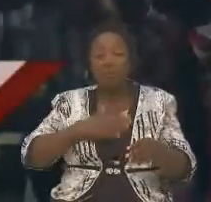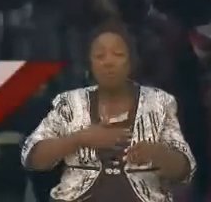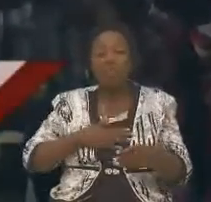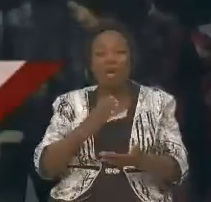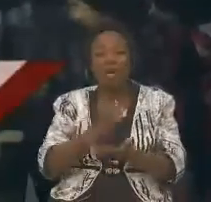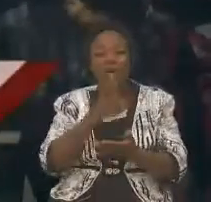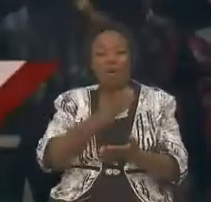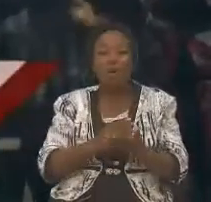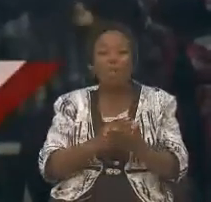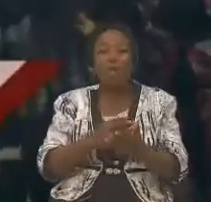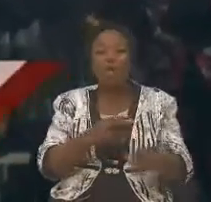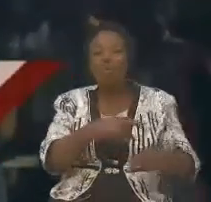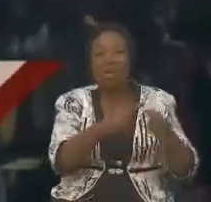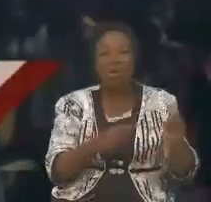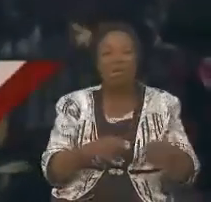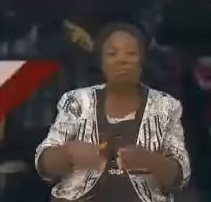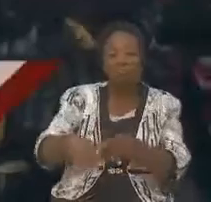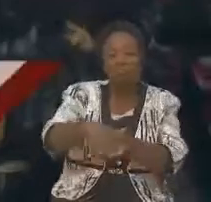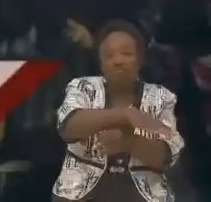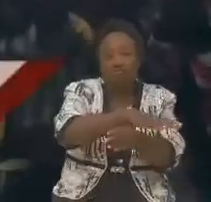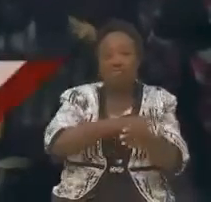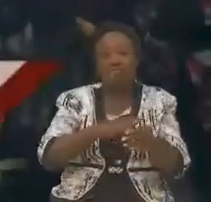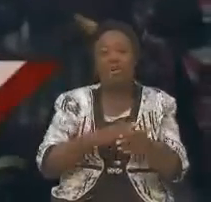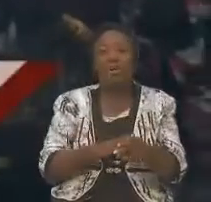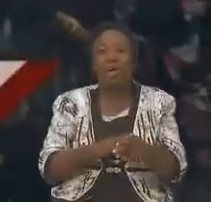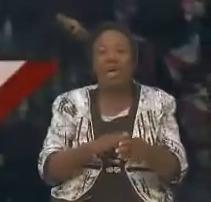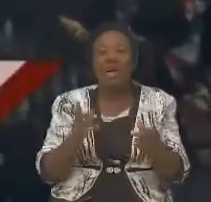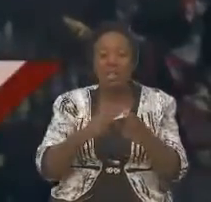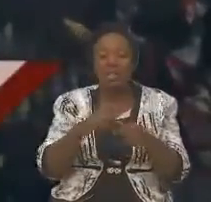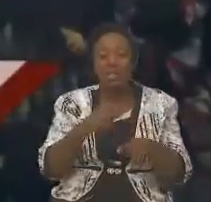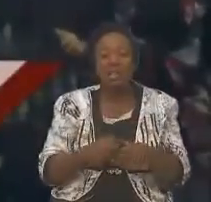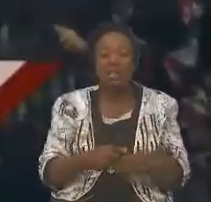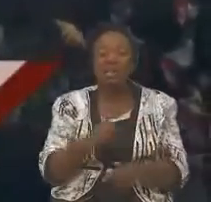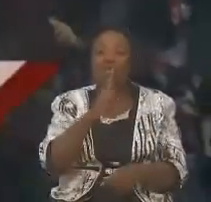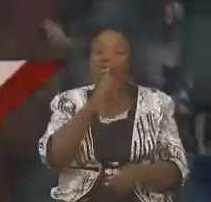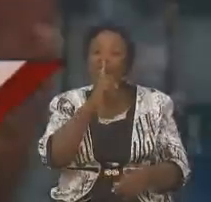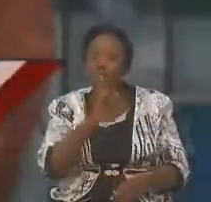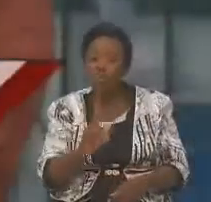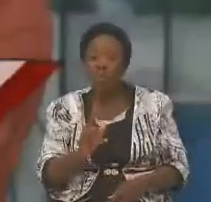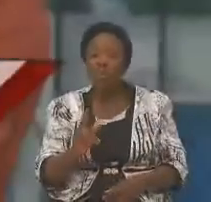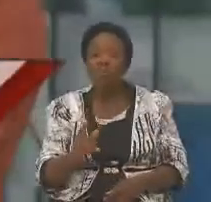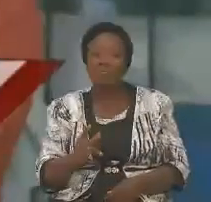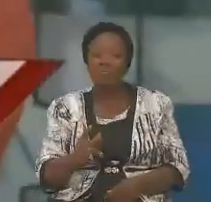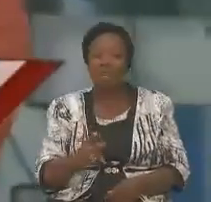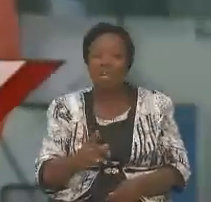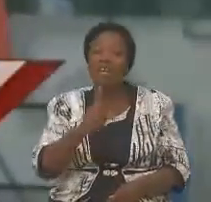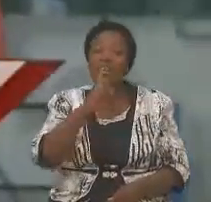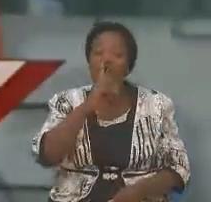cup runneth over. And then it says finally, verse 6, it says,